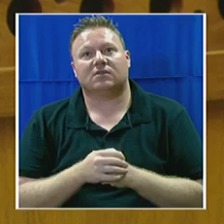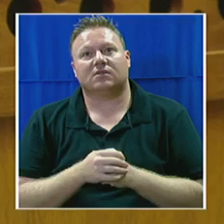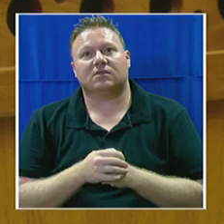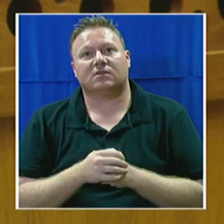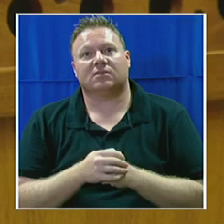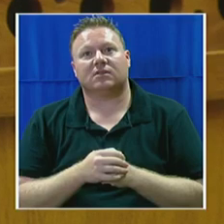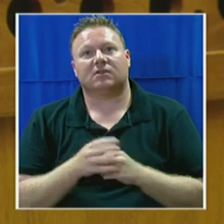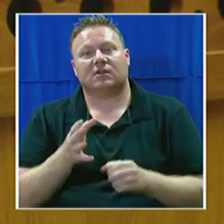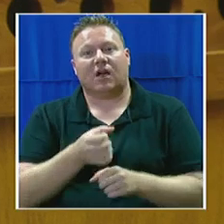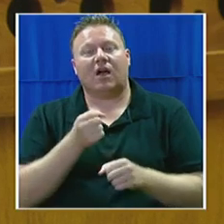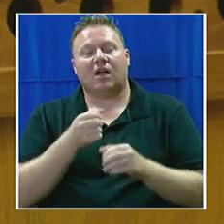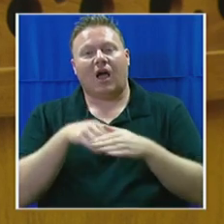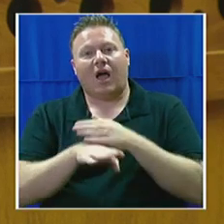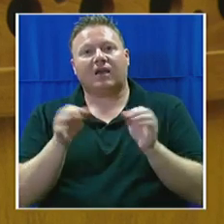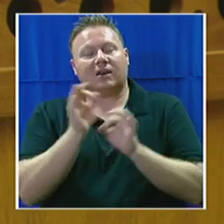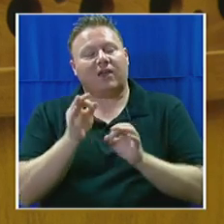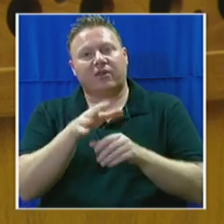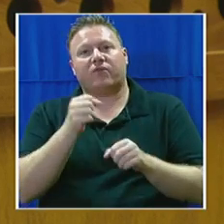Hide nothing from the people.